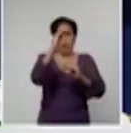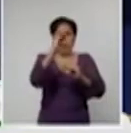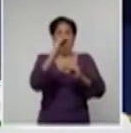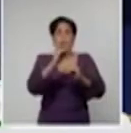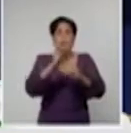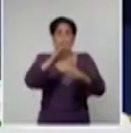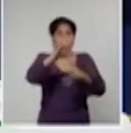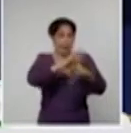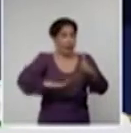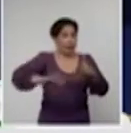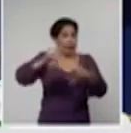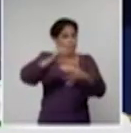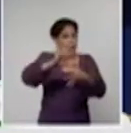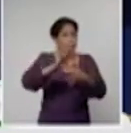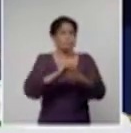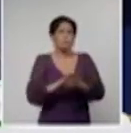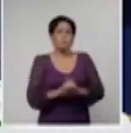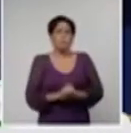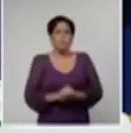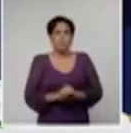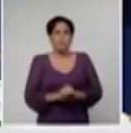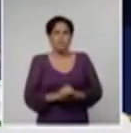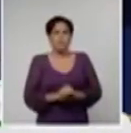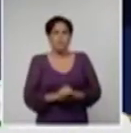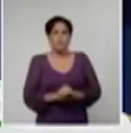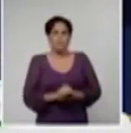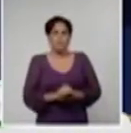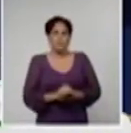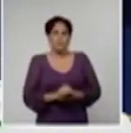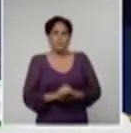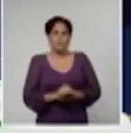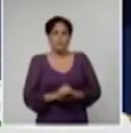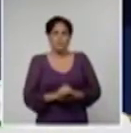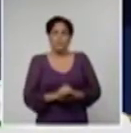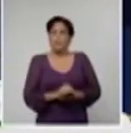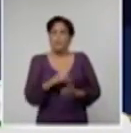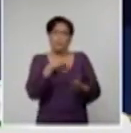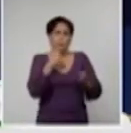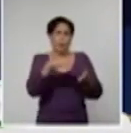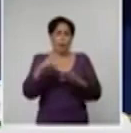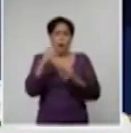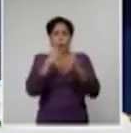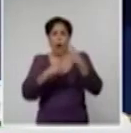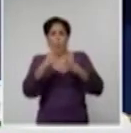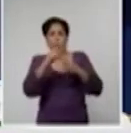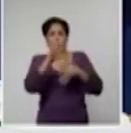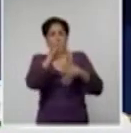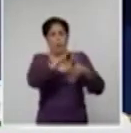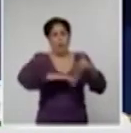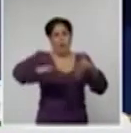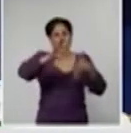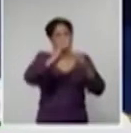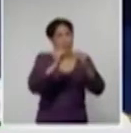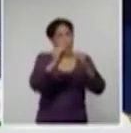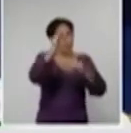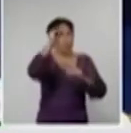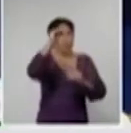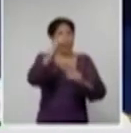about the month of March, as you can see there. So the moment that we had the